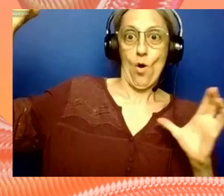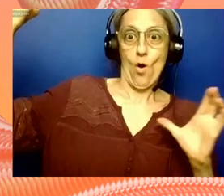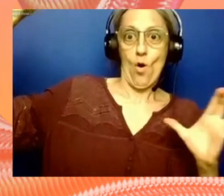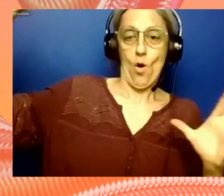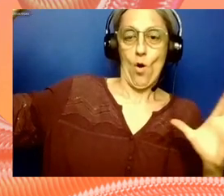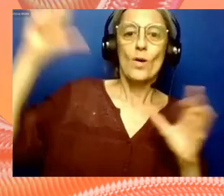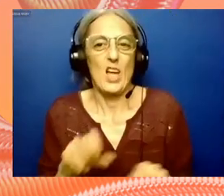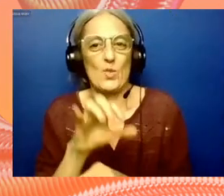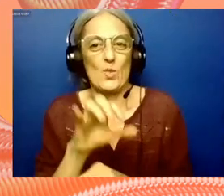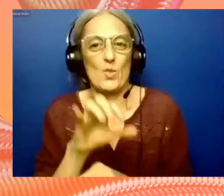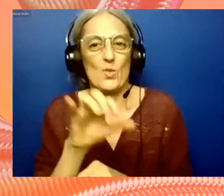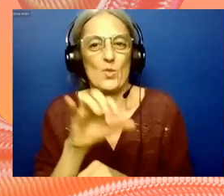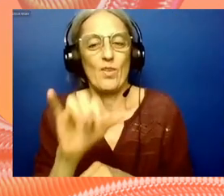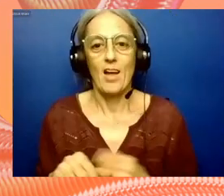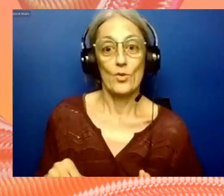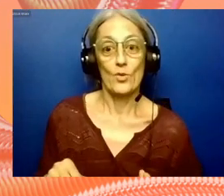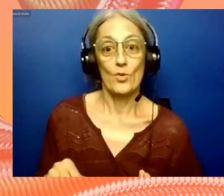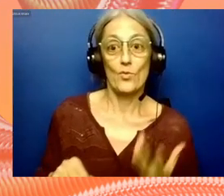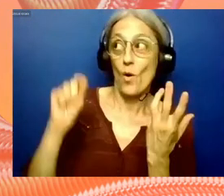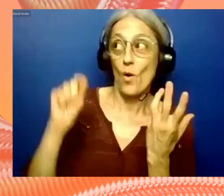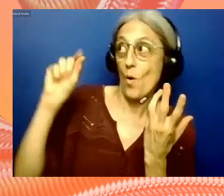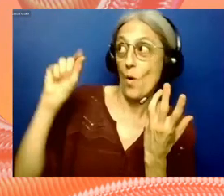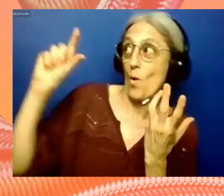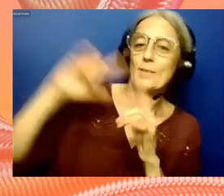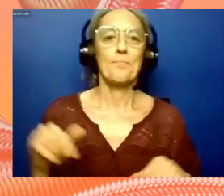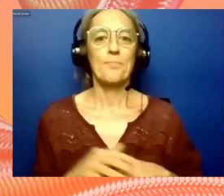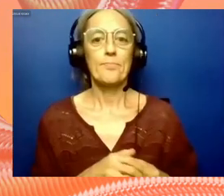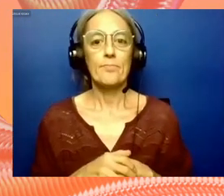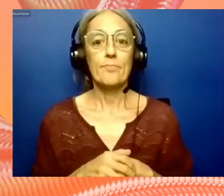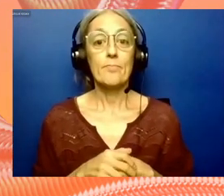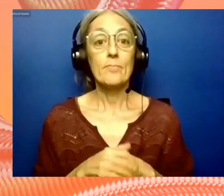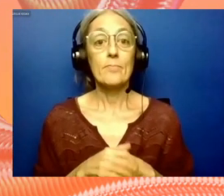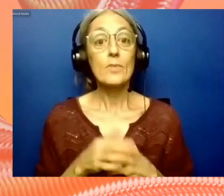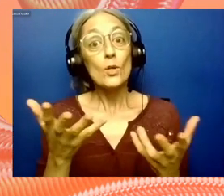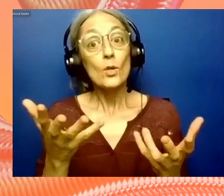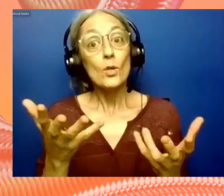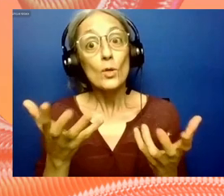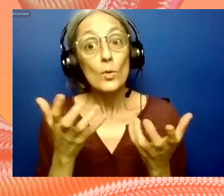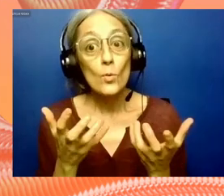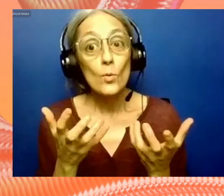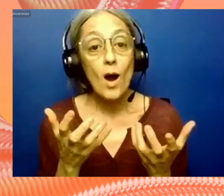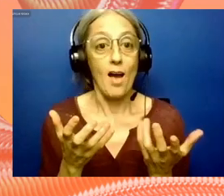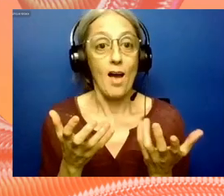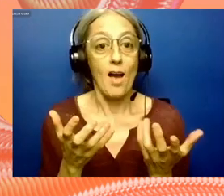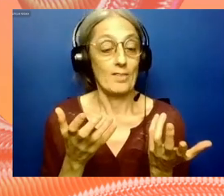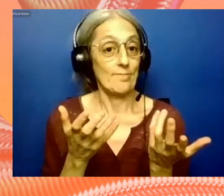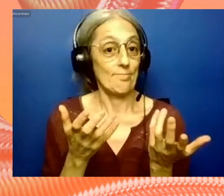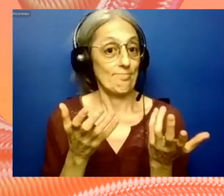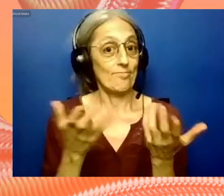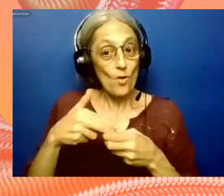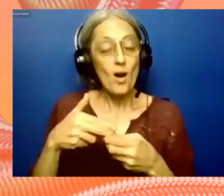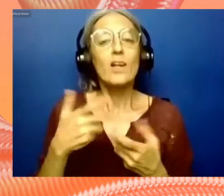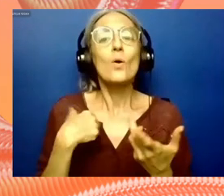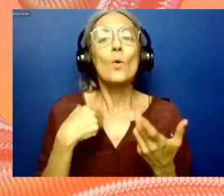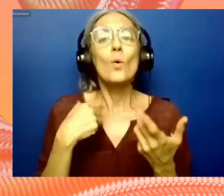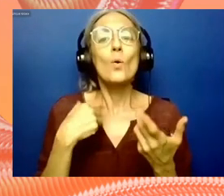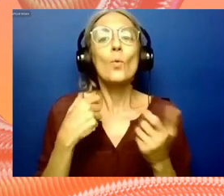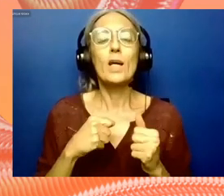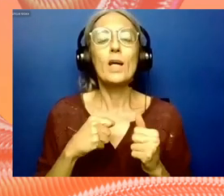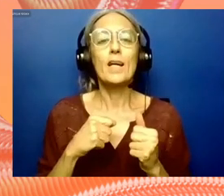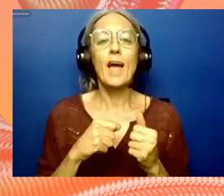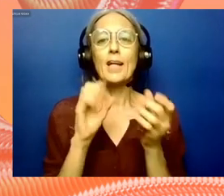you can kind of join us for a little closing intention setting, if you